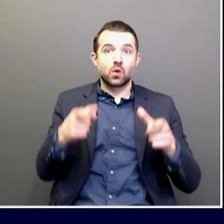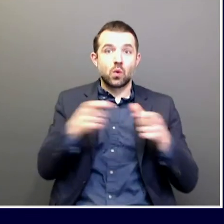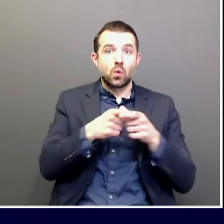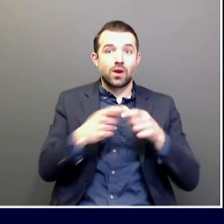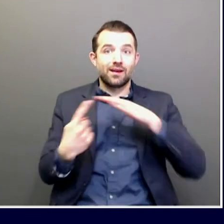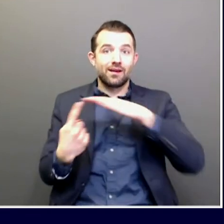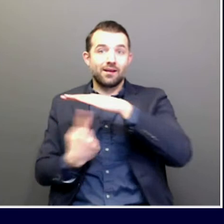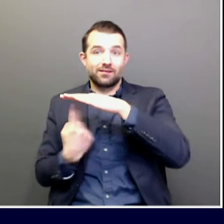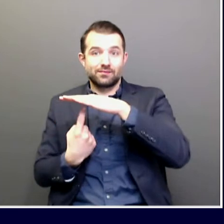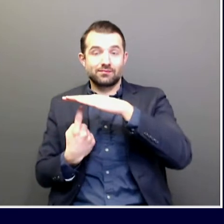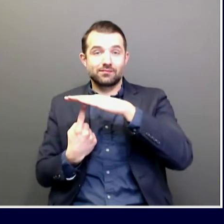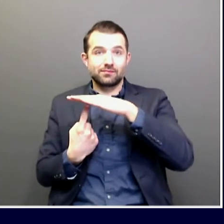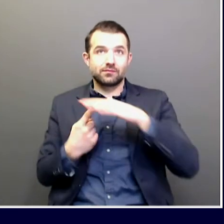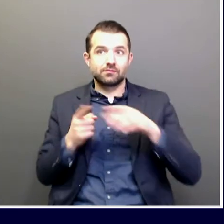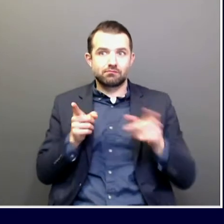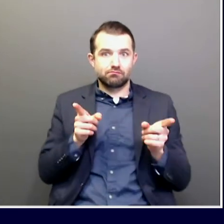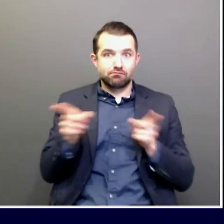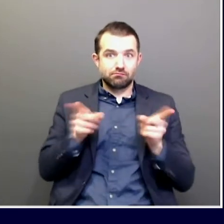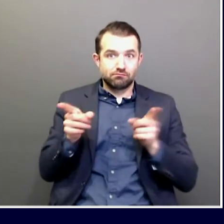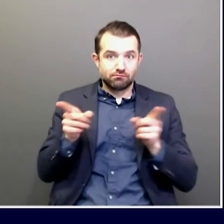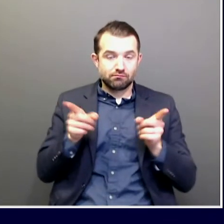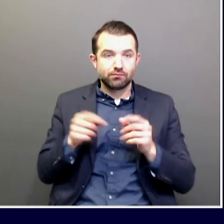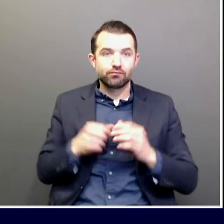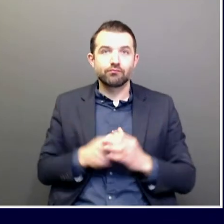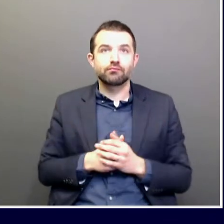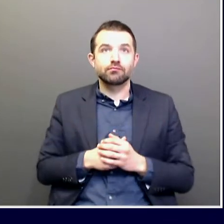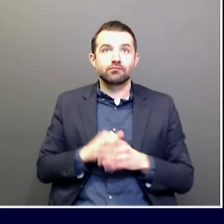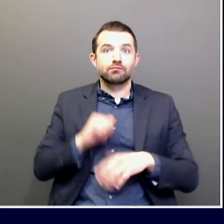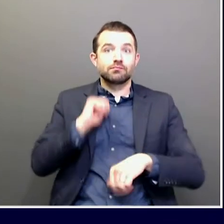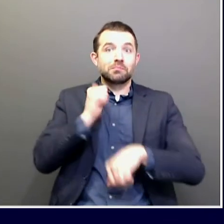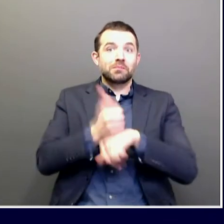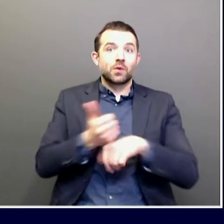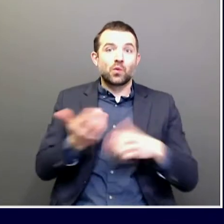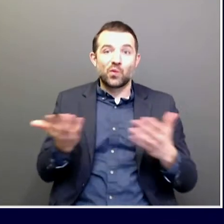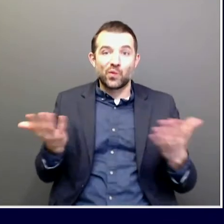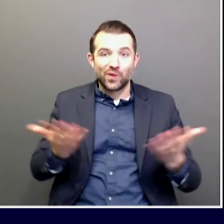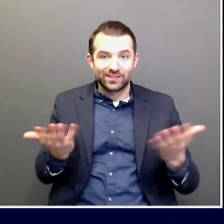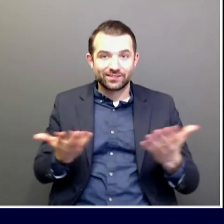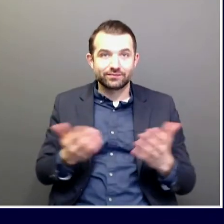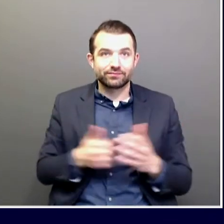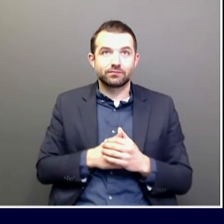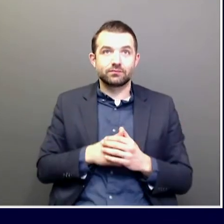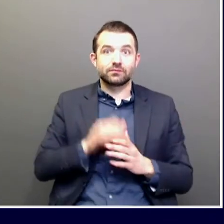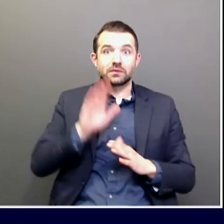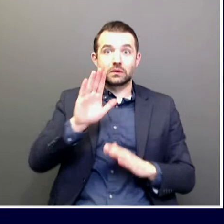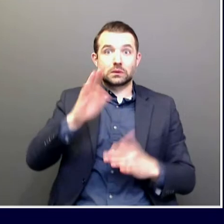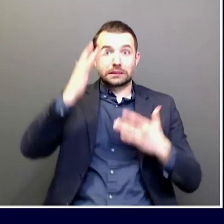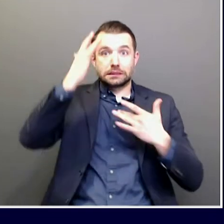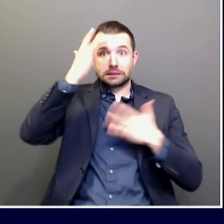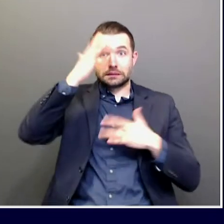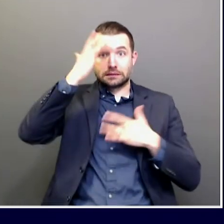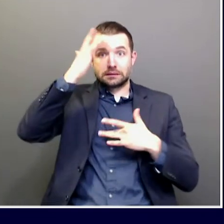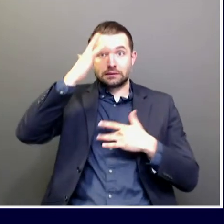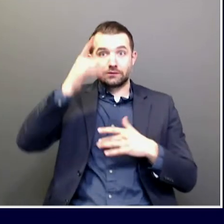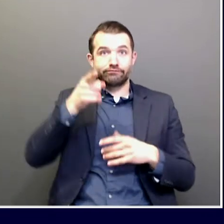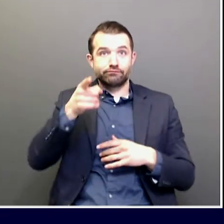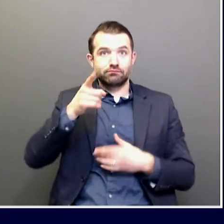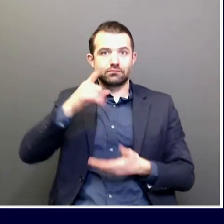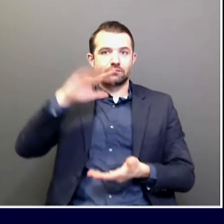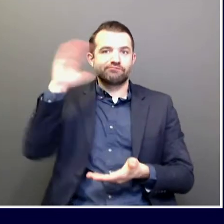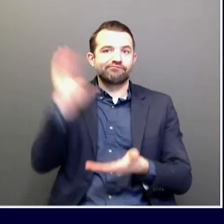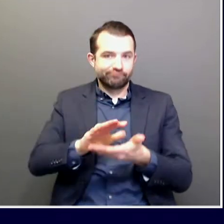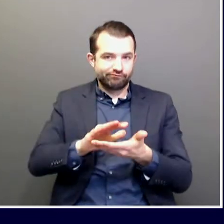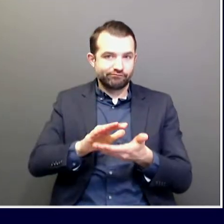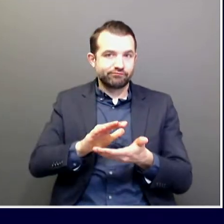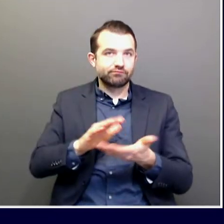symptoms, you've got to wait X number of days without taking any medication until your symptoms have resolved. For some